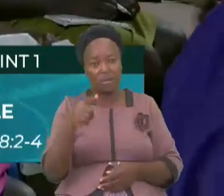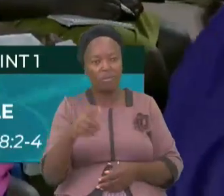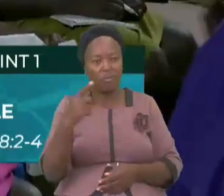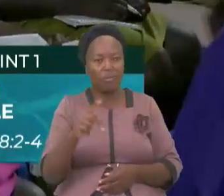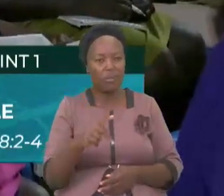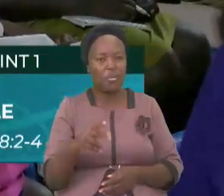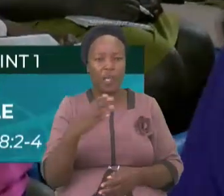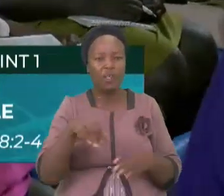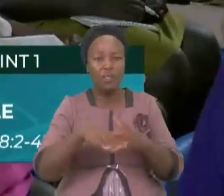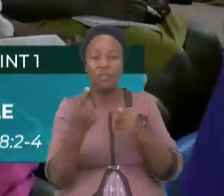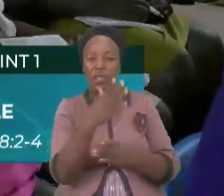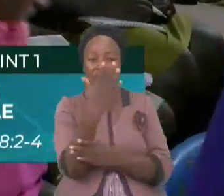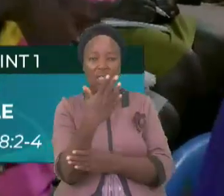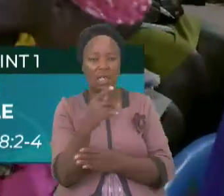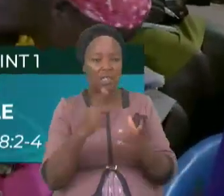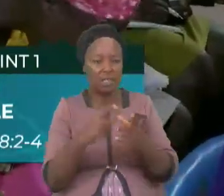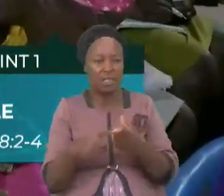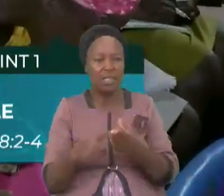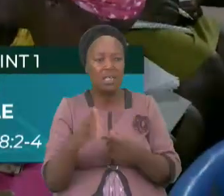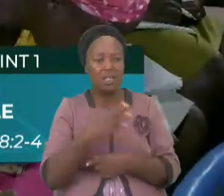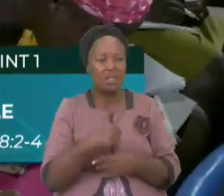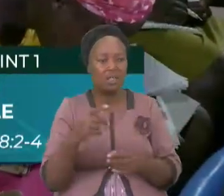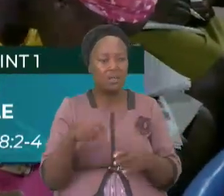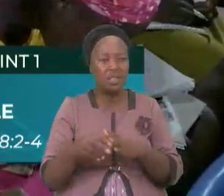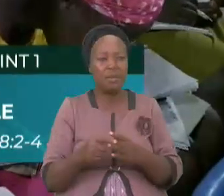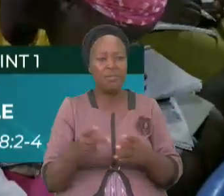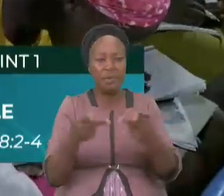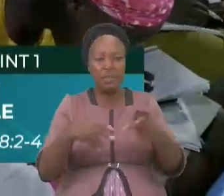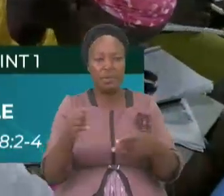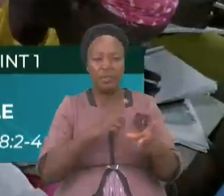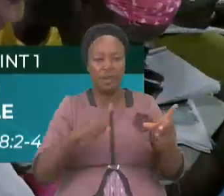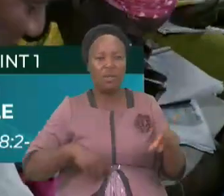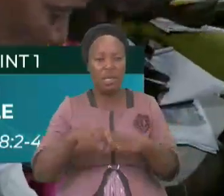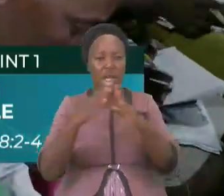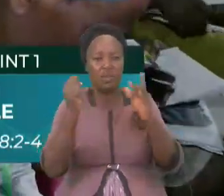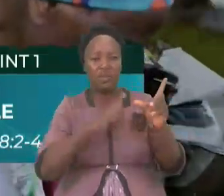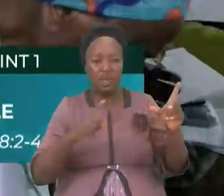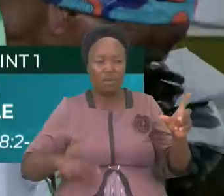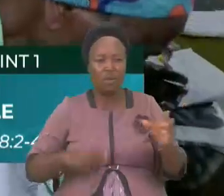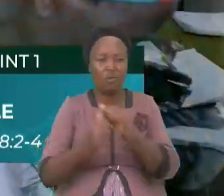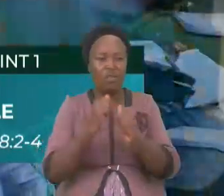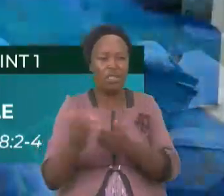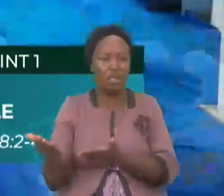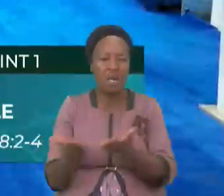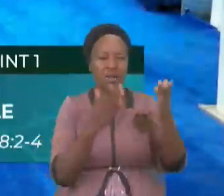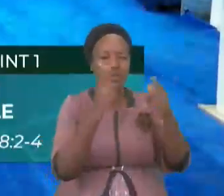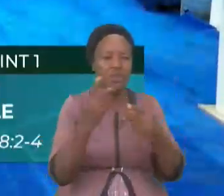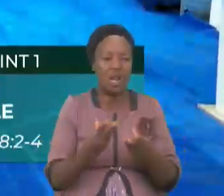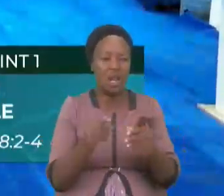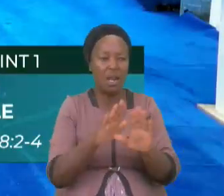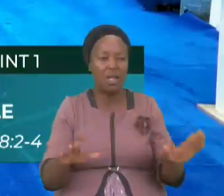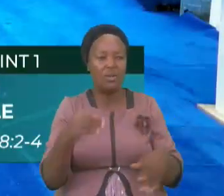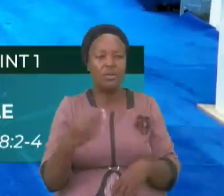God, which he carried into the land of Shinar to the house of his God. And